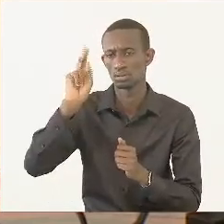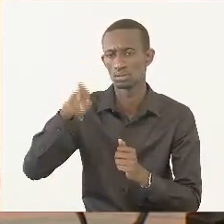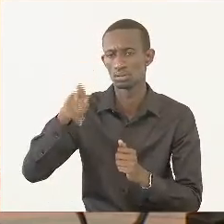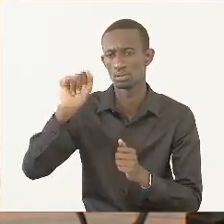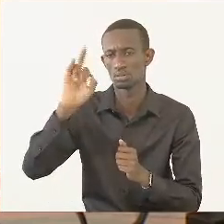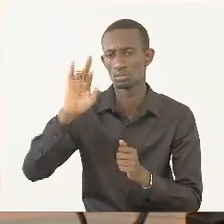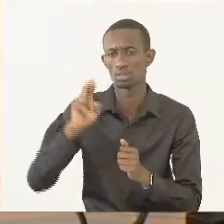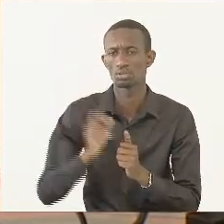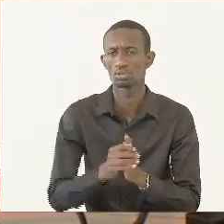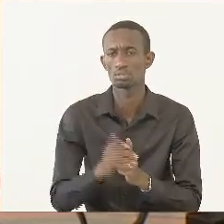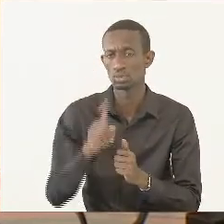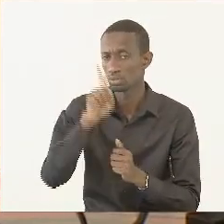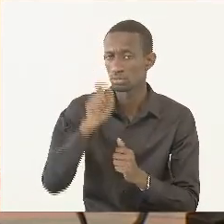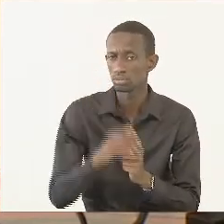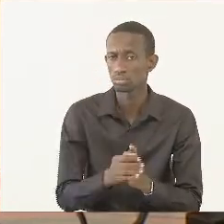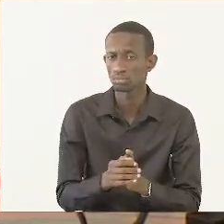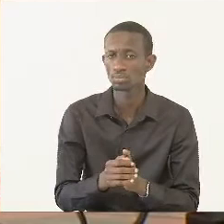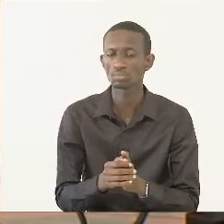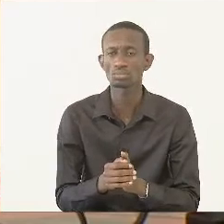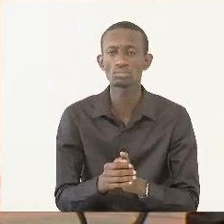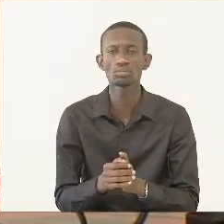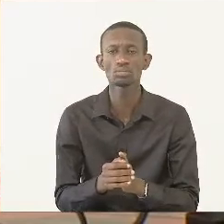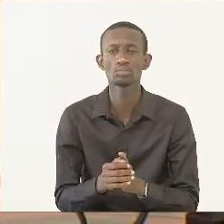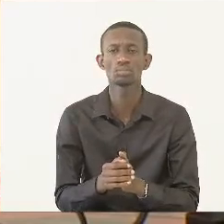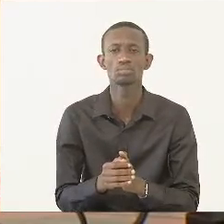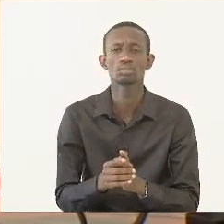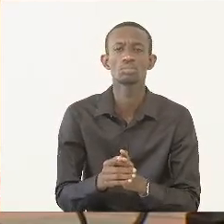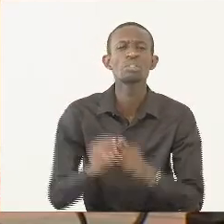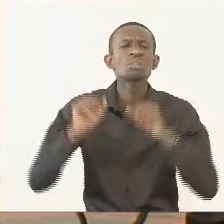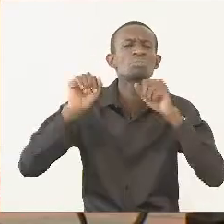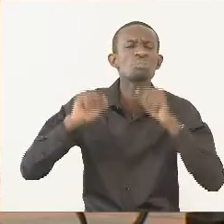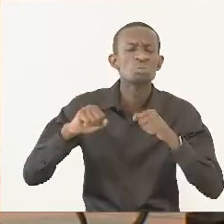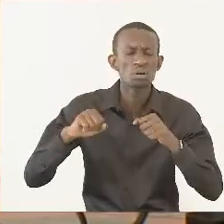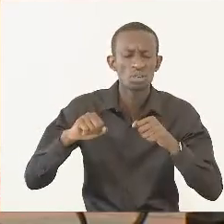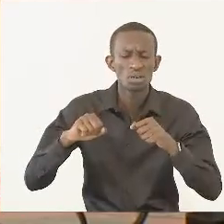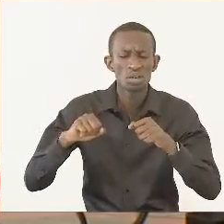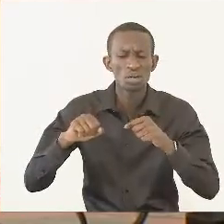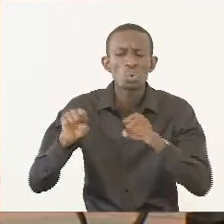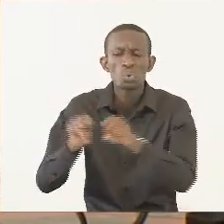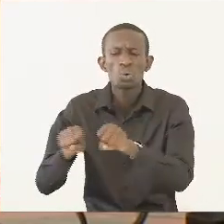Question, is my shoe similar to my foot?